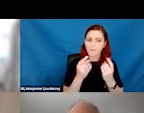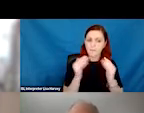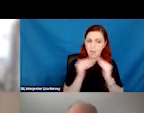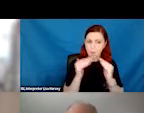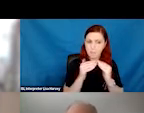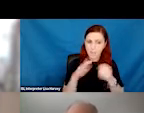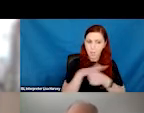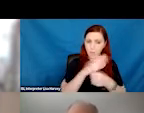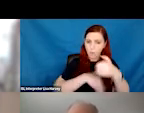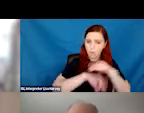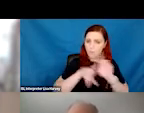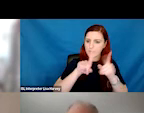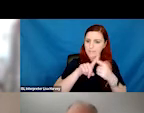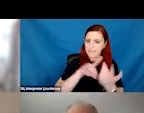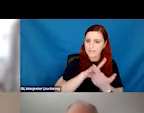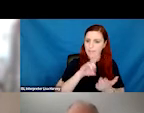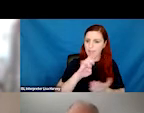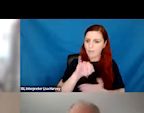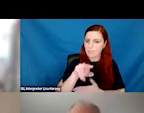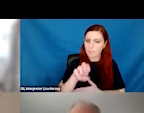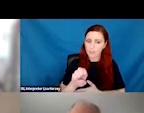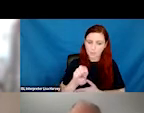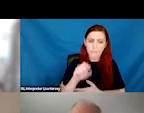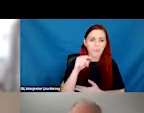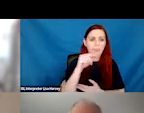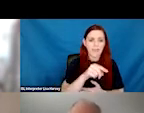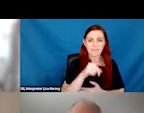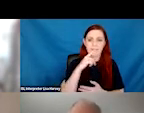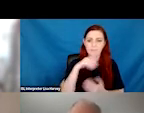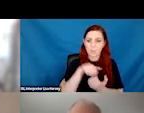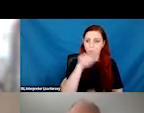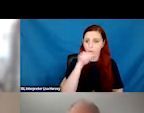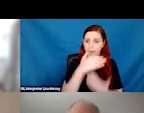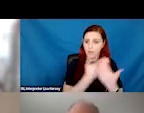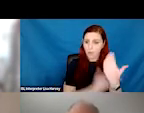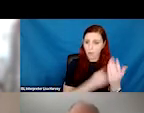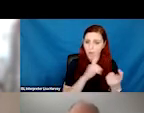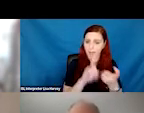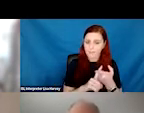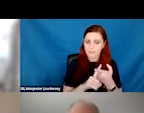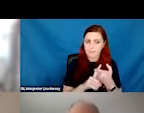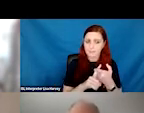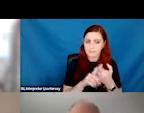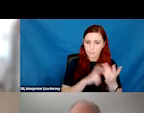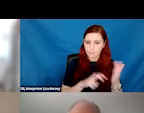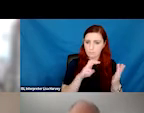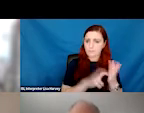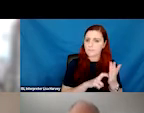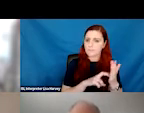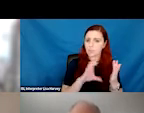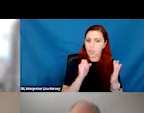Local Government and Heritage. He holds a diploma in law and is a Chartered Building